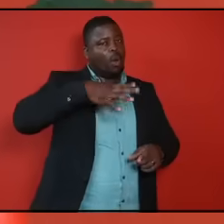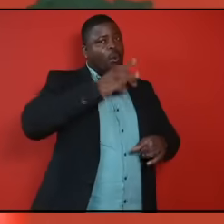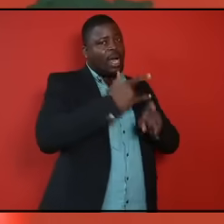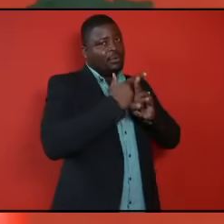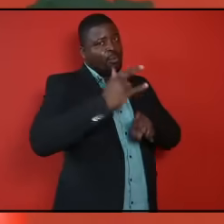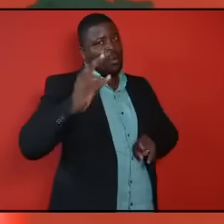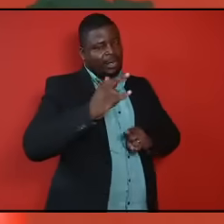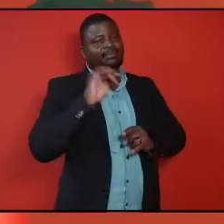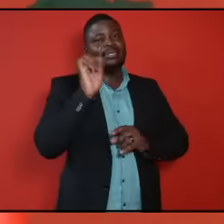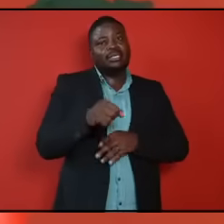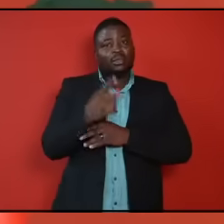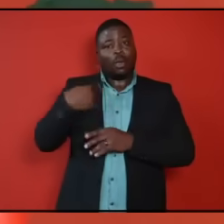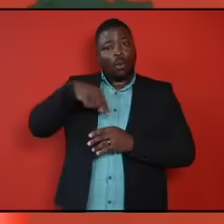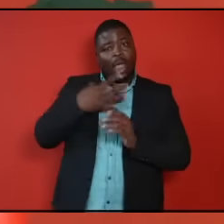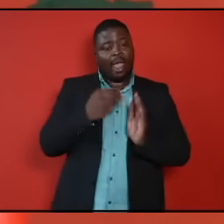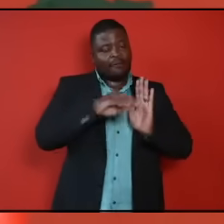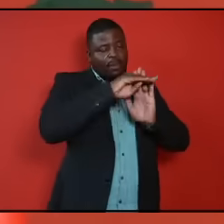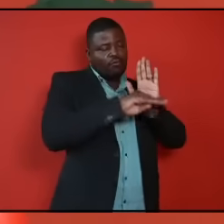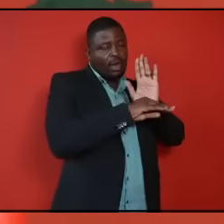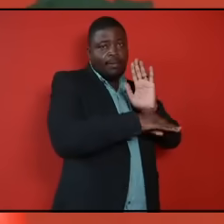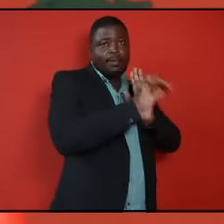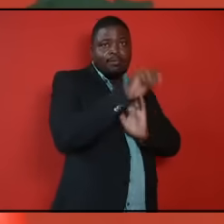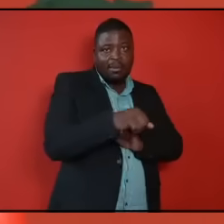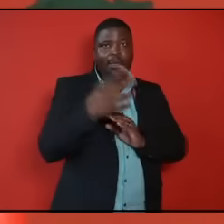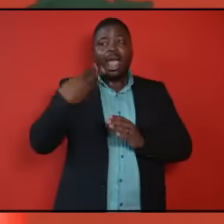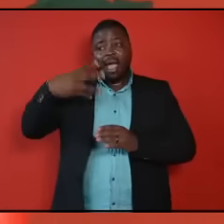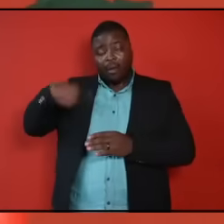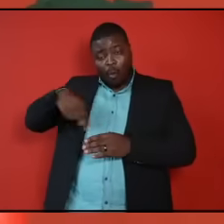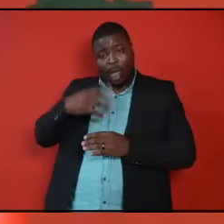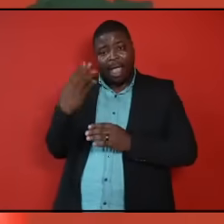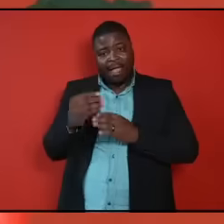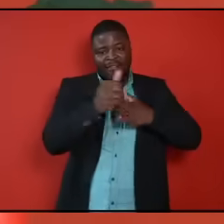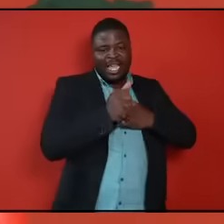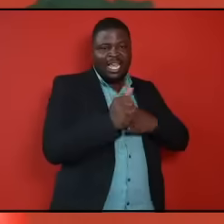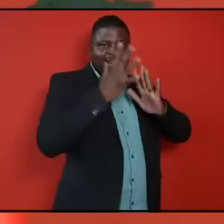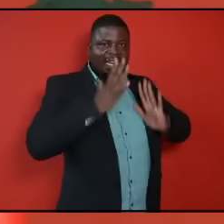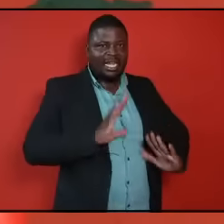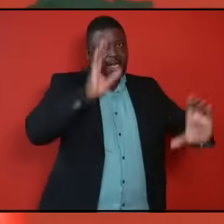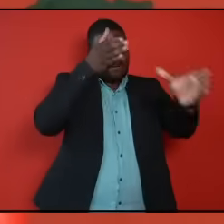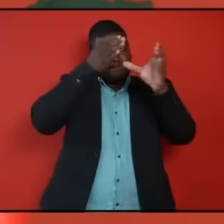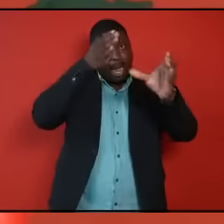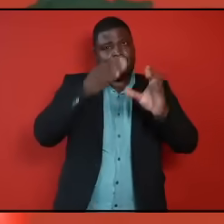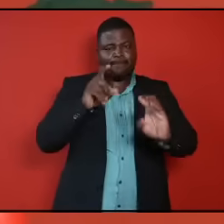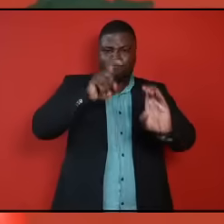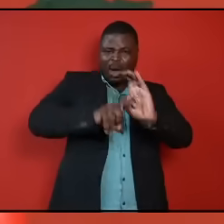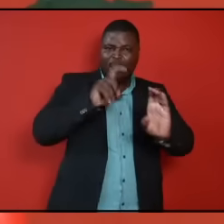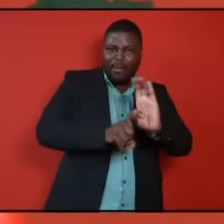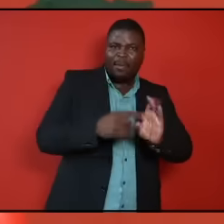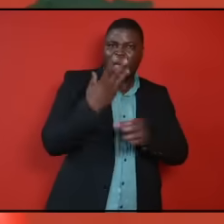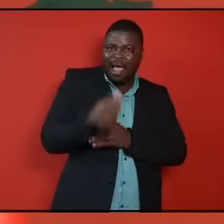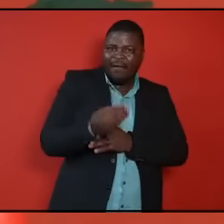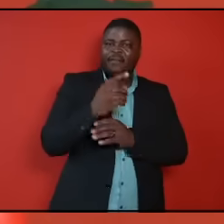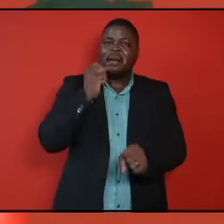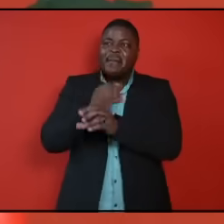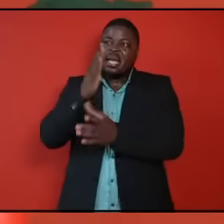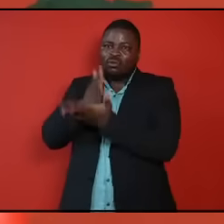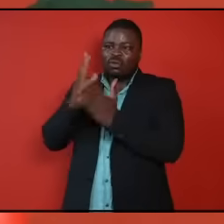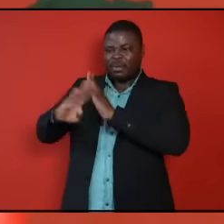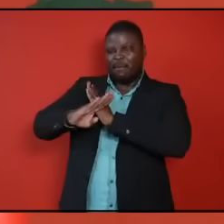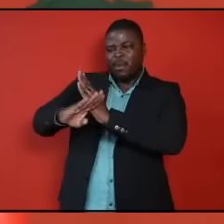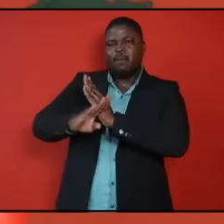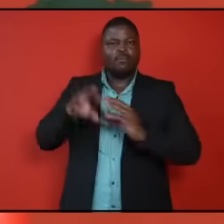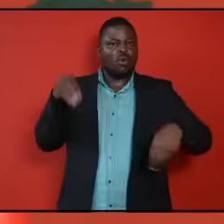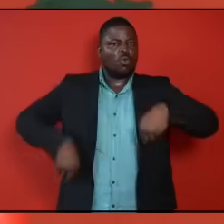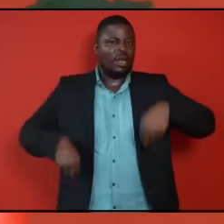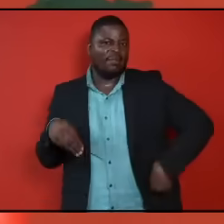with clear program, capable leadership, and an uncompromising stance against corruption and